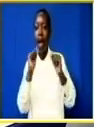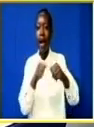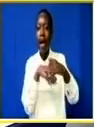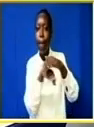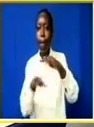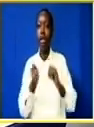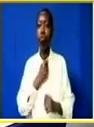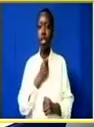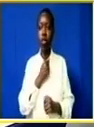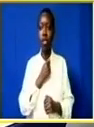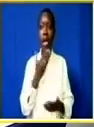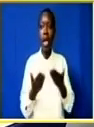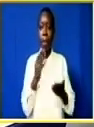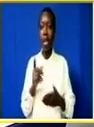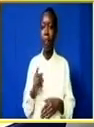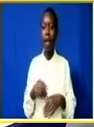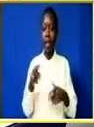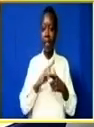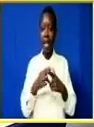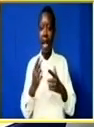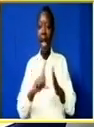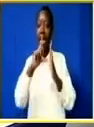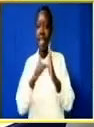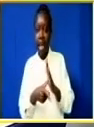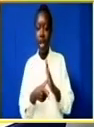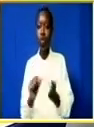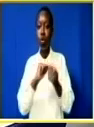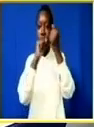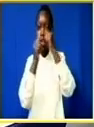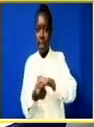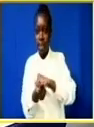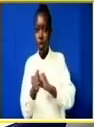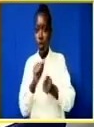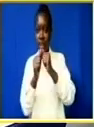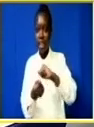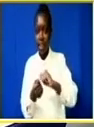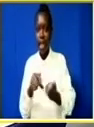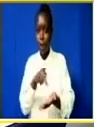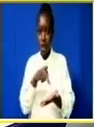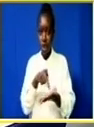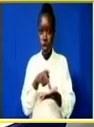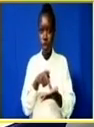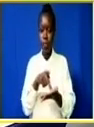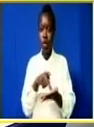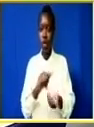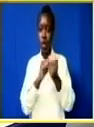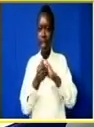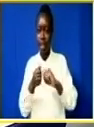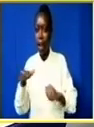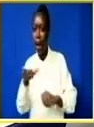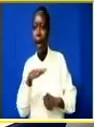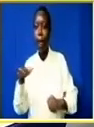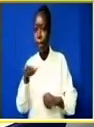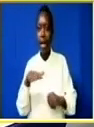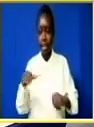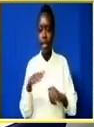these potatoes, mm-hmm. plant them here. Ah. These beans, mm-hmm. plant them up here. Okay. Here plant maize. Okay. You have rotated. Rotated the